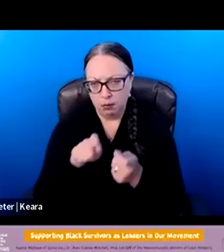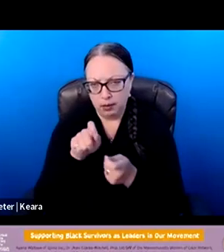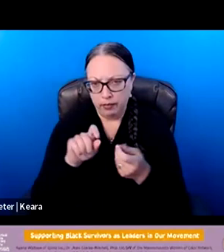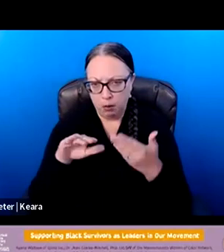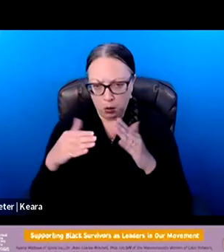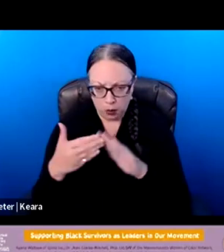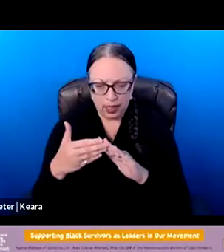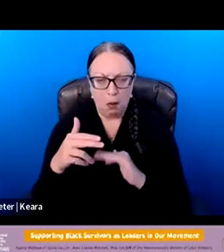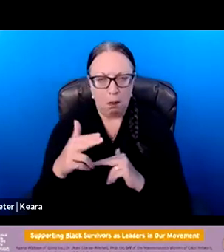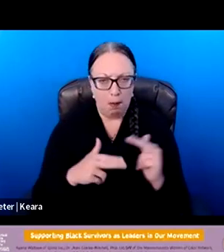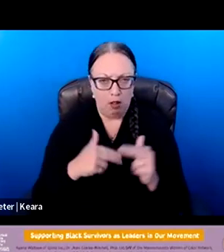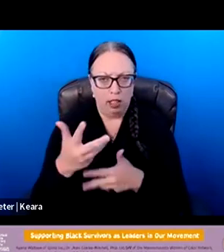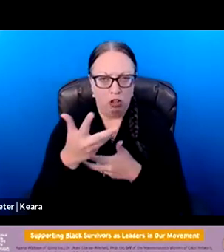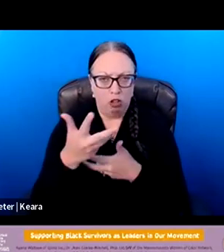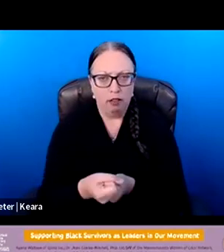is building trust.